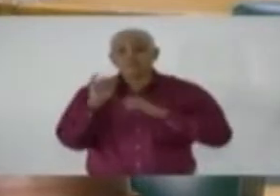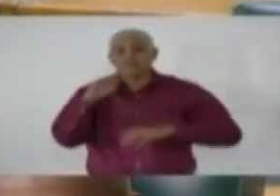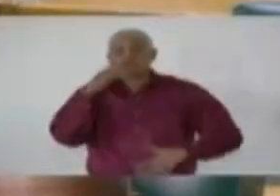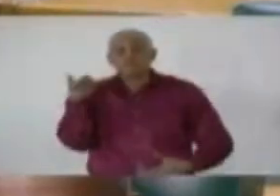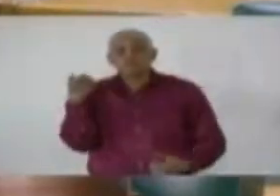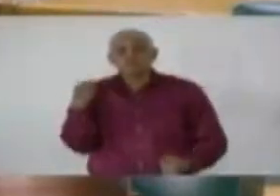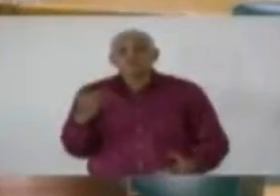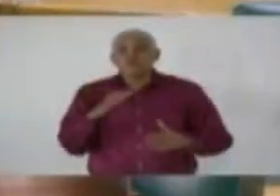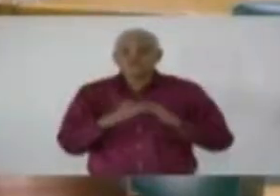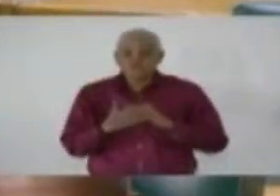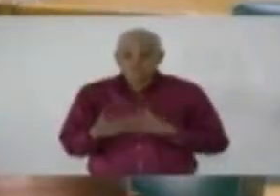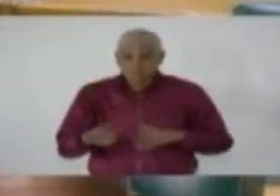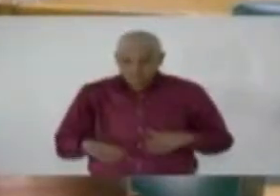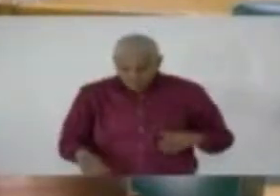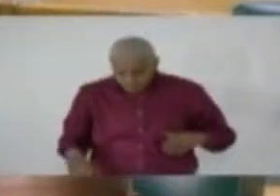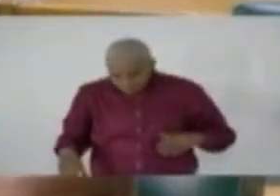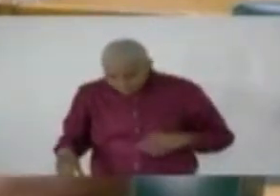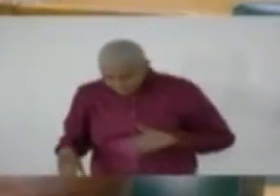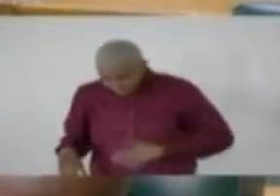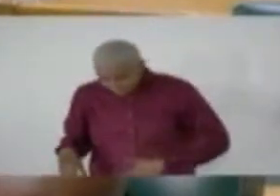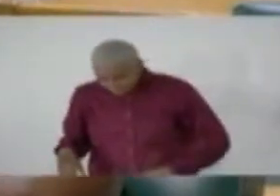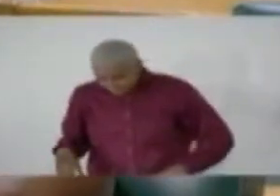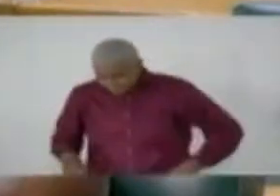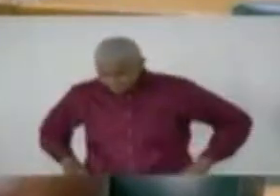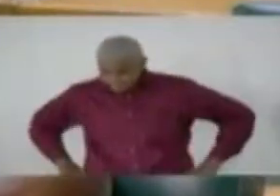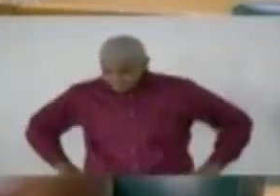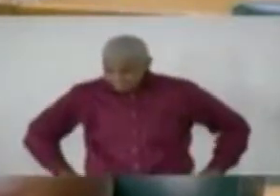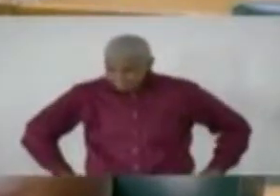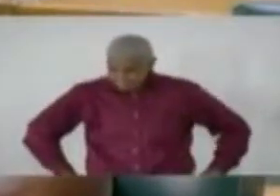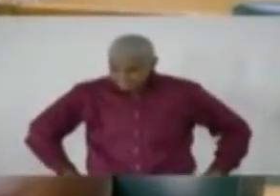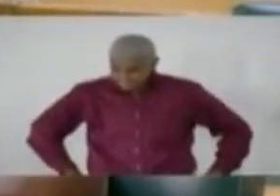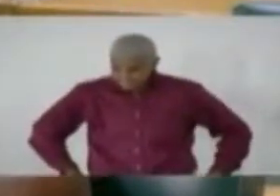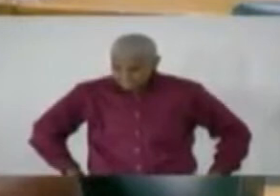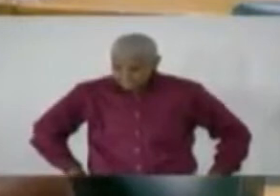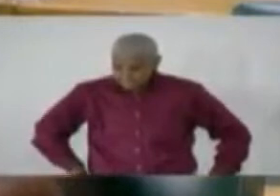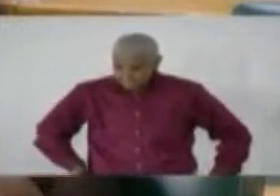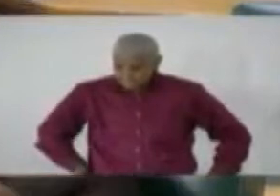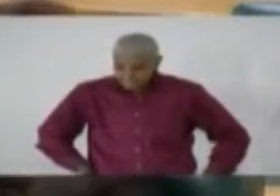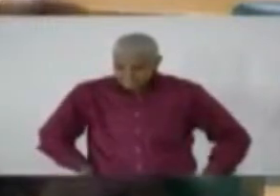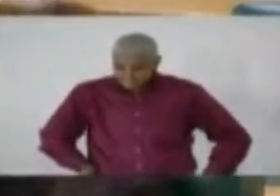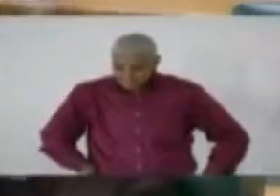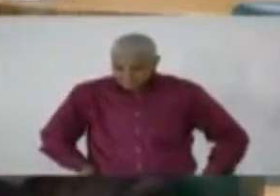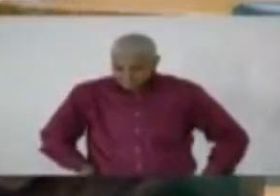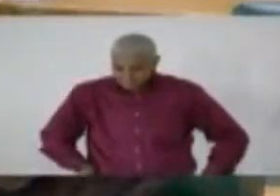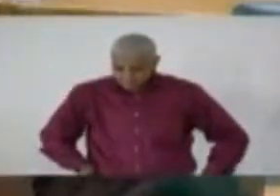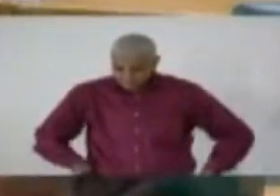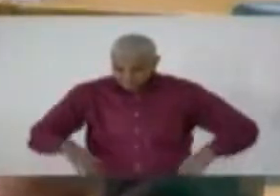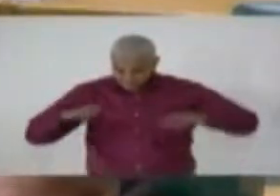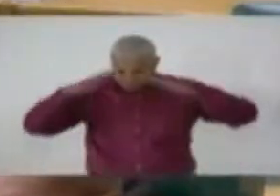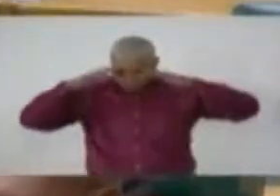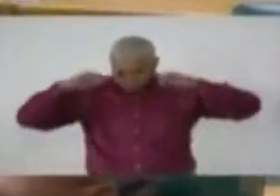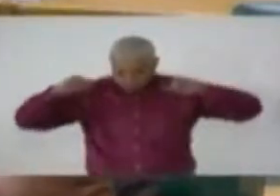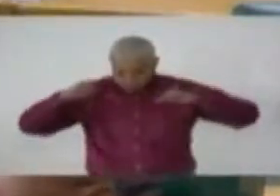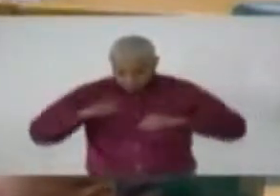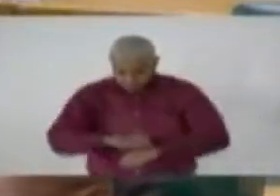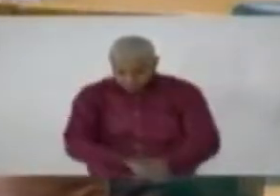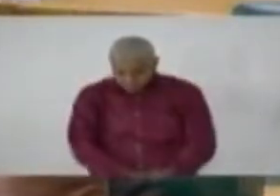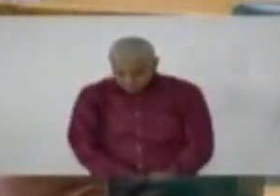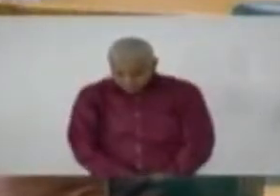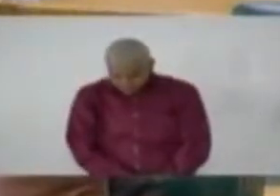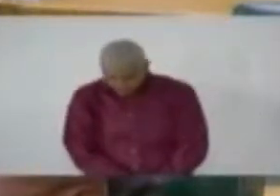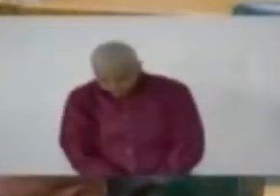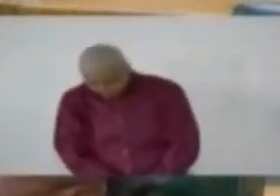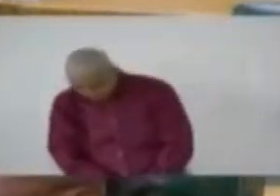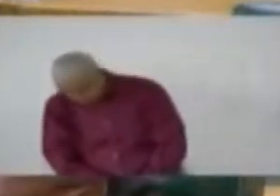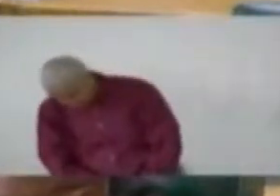stronger Jamaica. So, can be exposed. Mr. President,